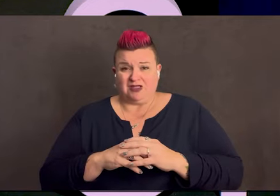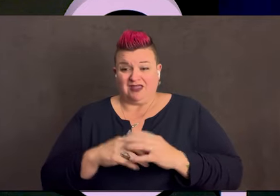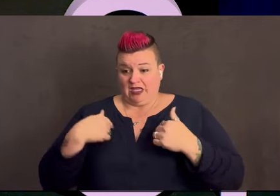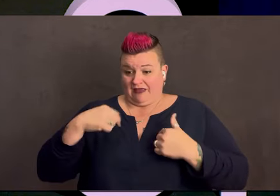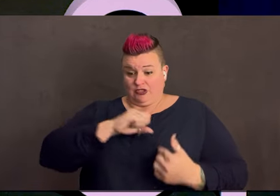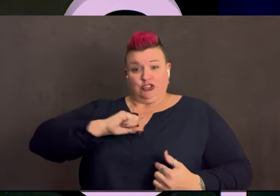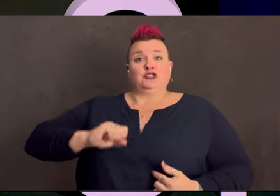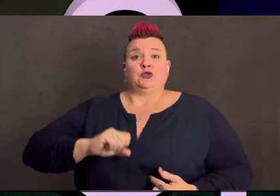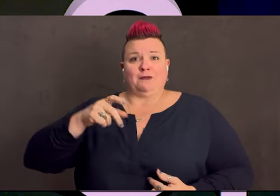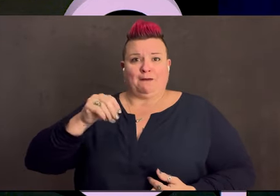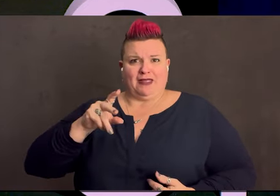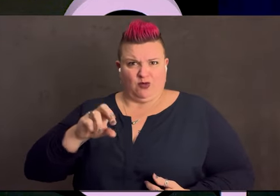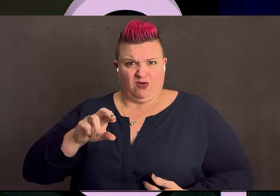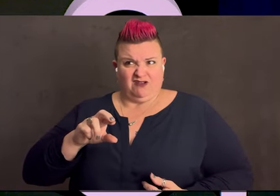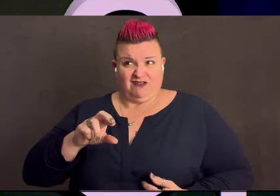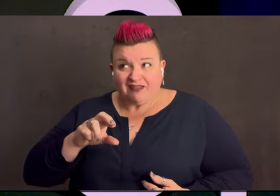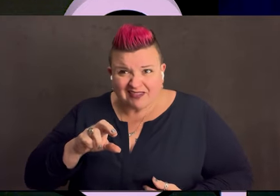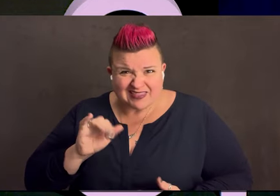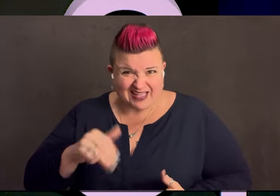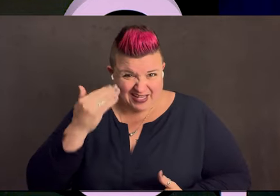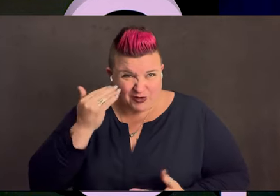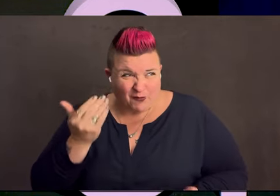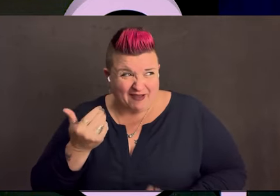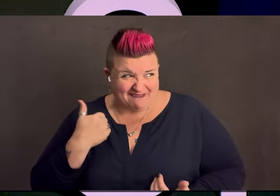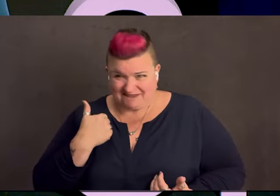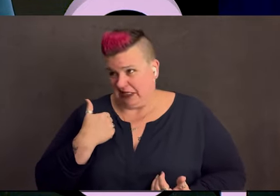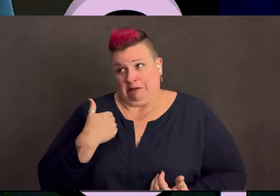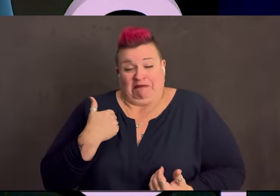don't have any superpowers that I know of.